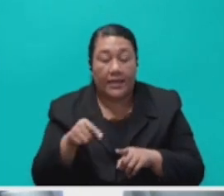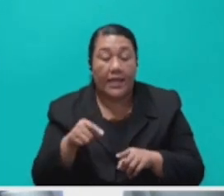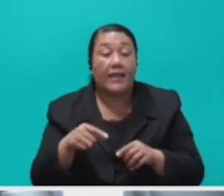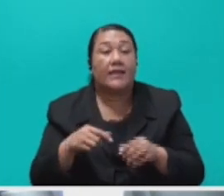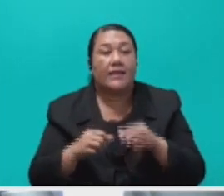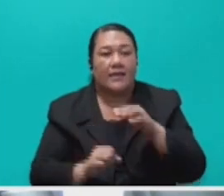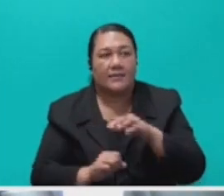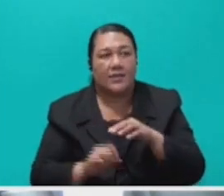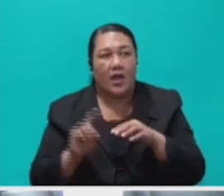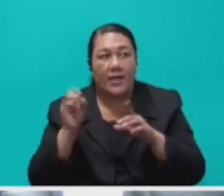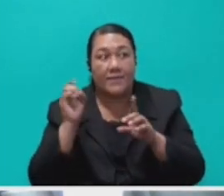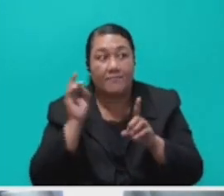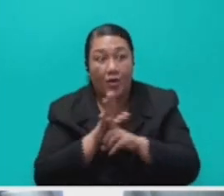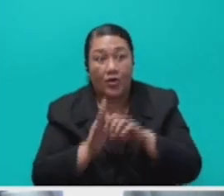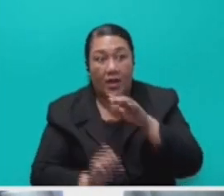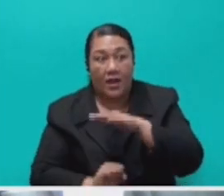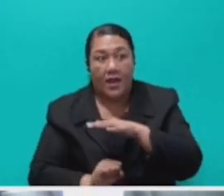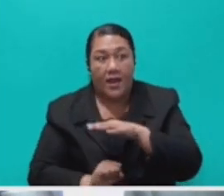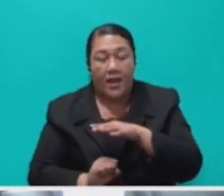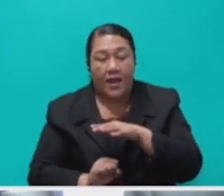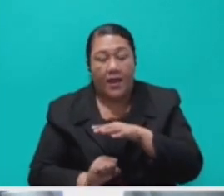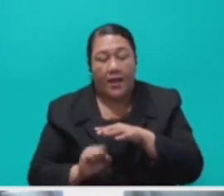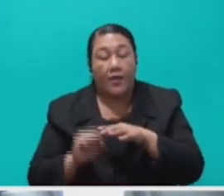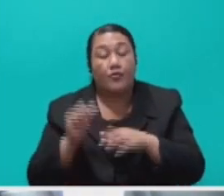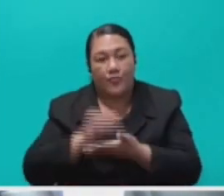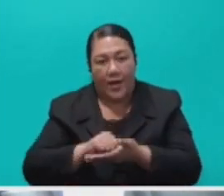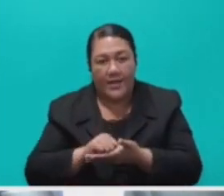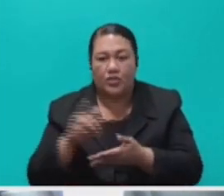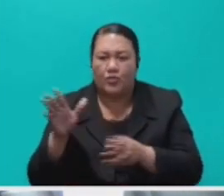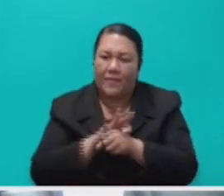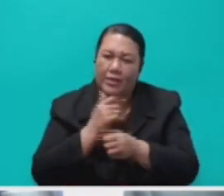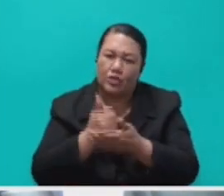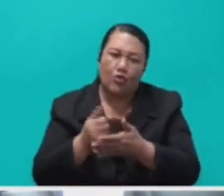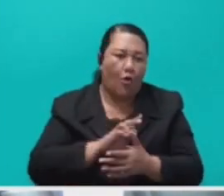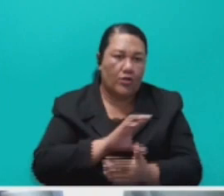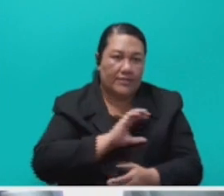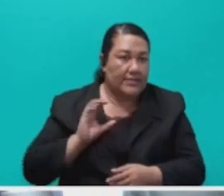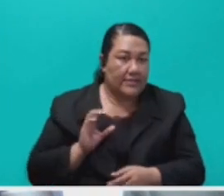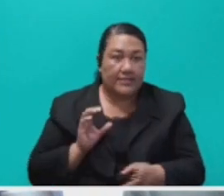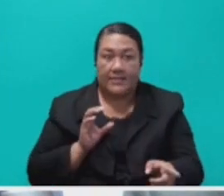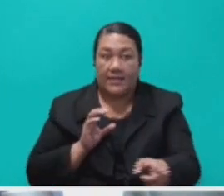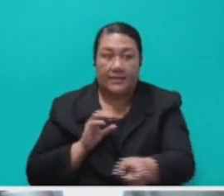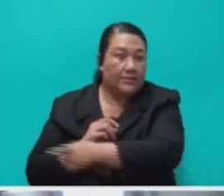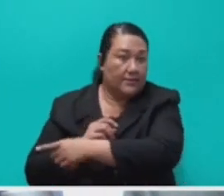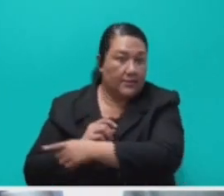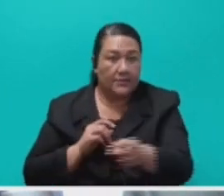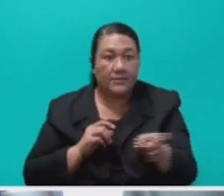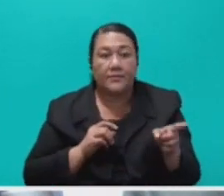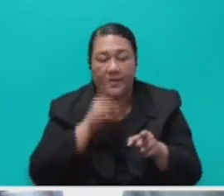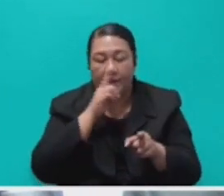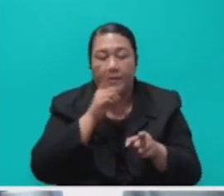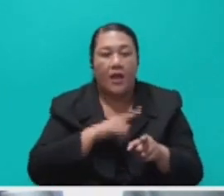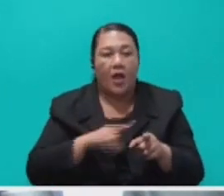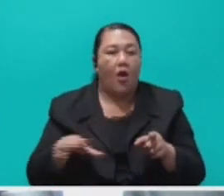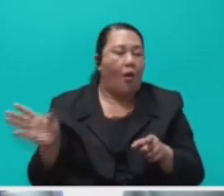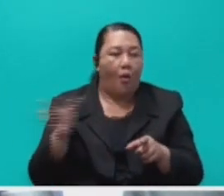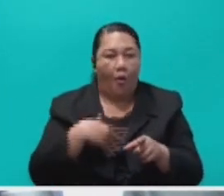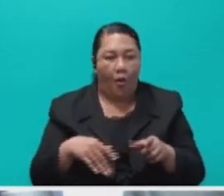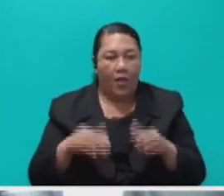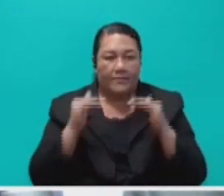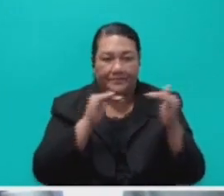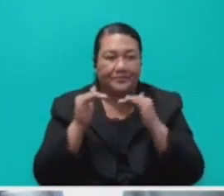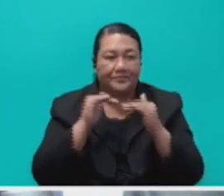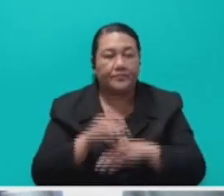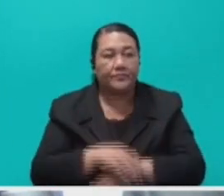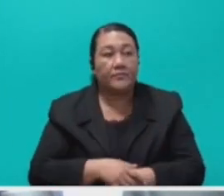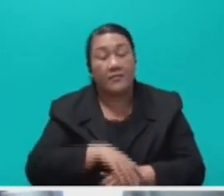all citizens as equal. We should work towards political maturity and acceptance. And finally, Mr. Speaker, sir, if